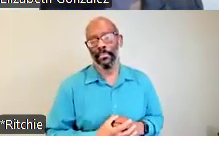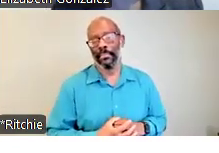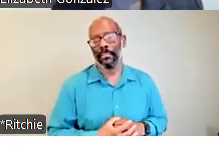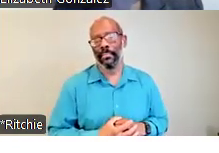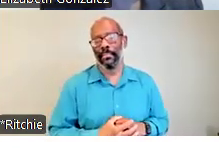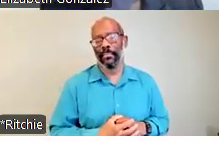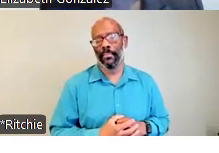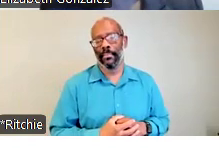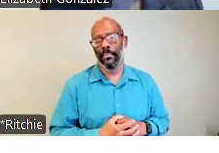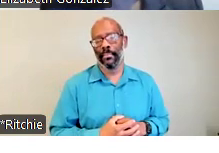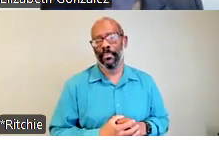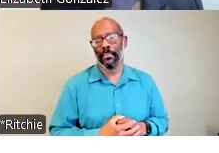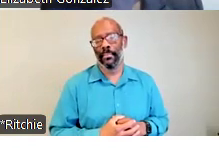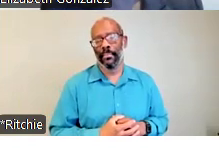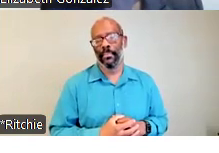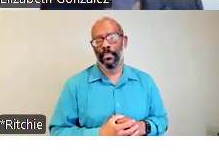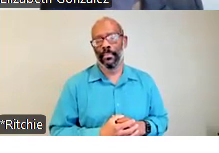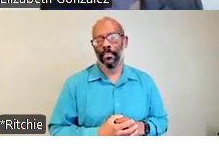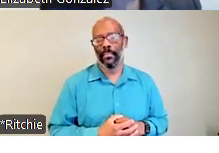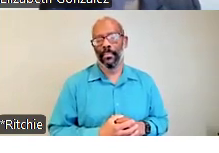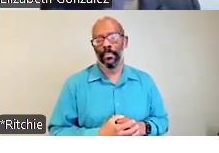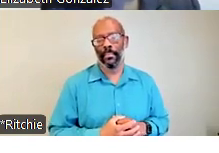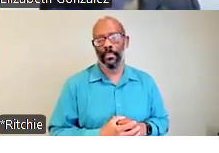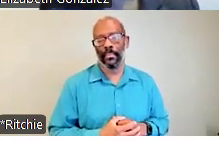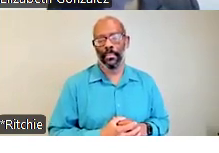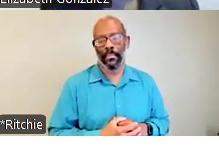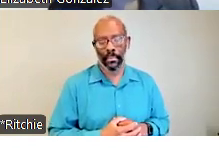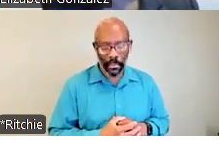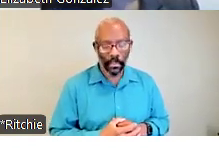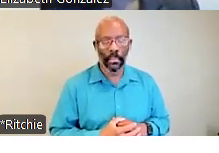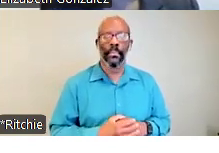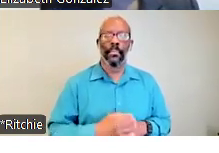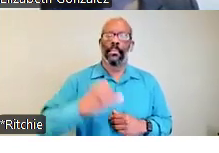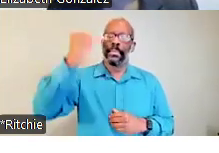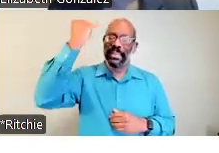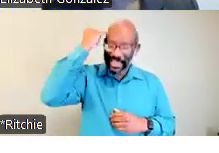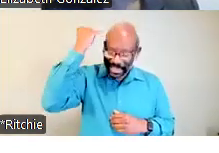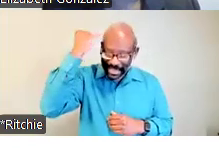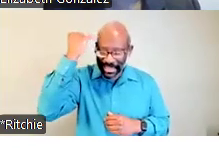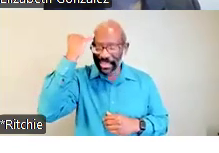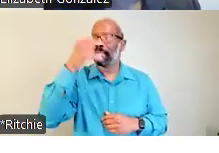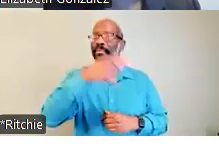If you owe money to friends or family, those people will have to be